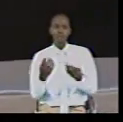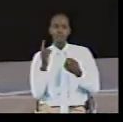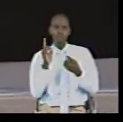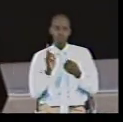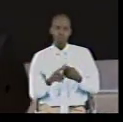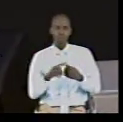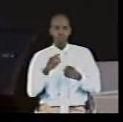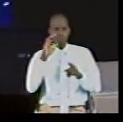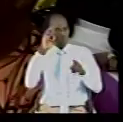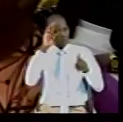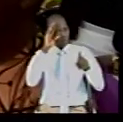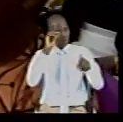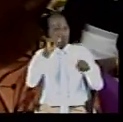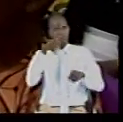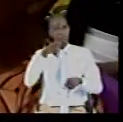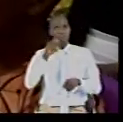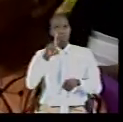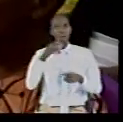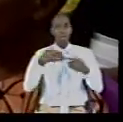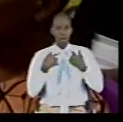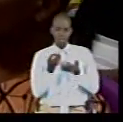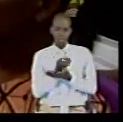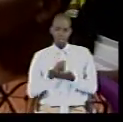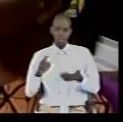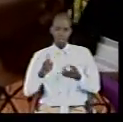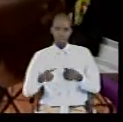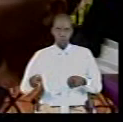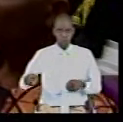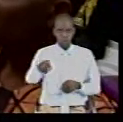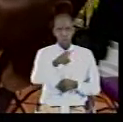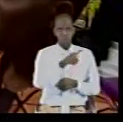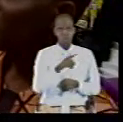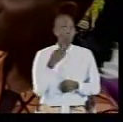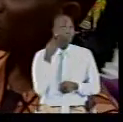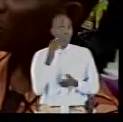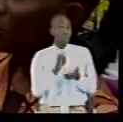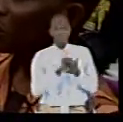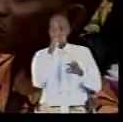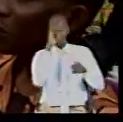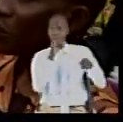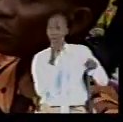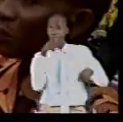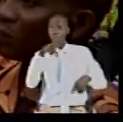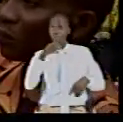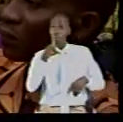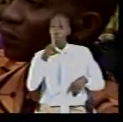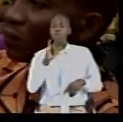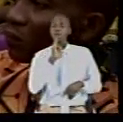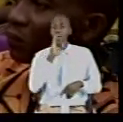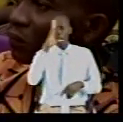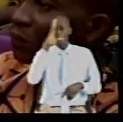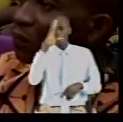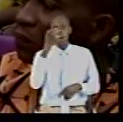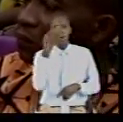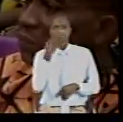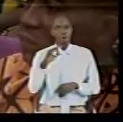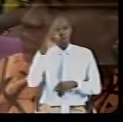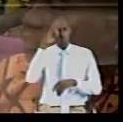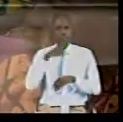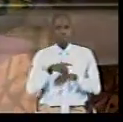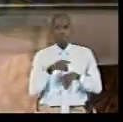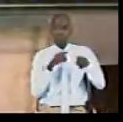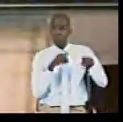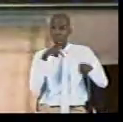written unto you. He said that Paul is a man of wisdom. That Paul is a man without compromise.